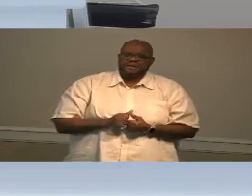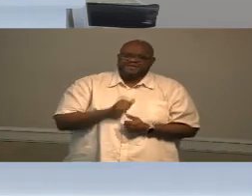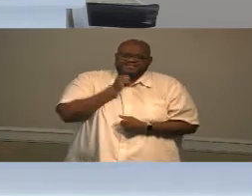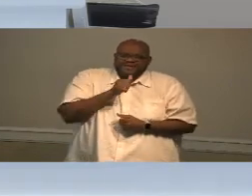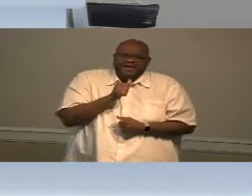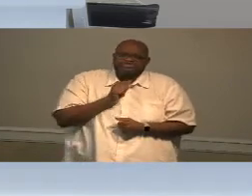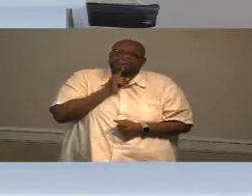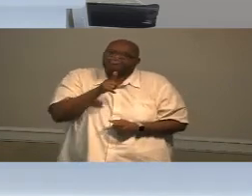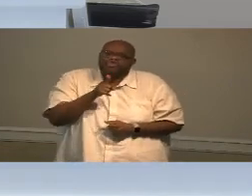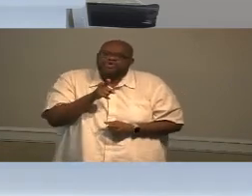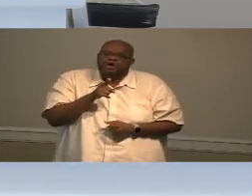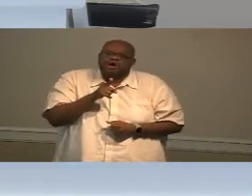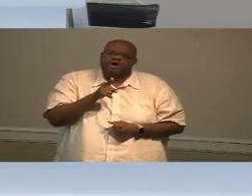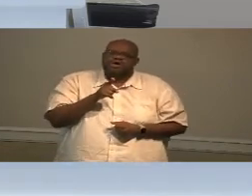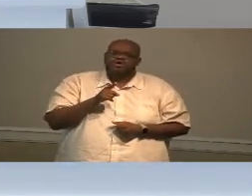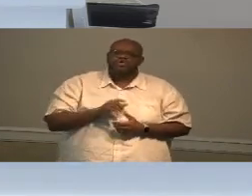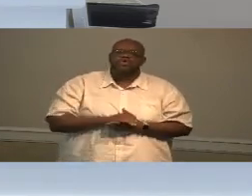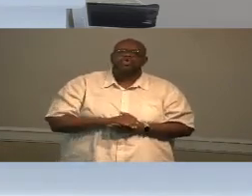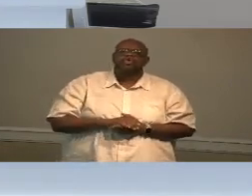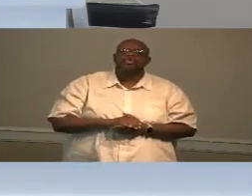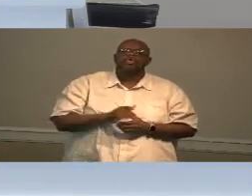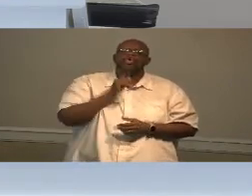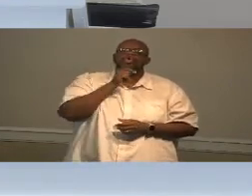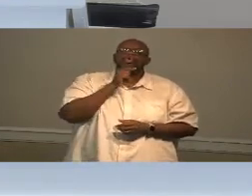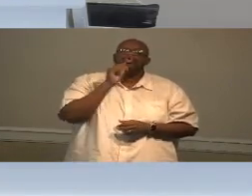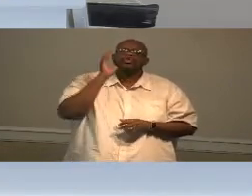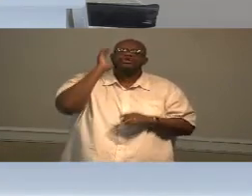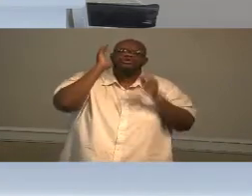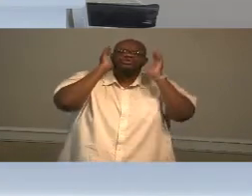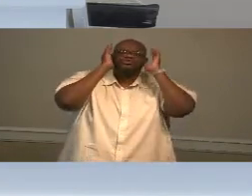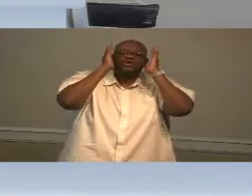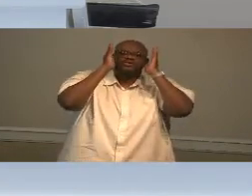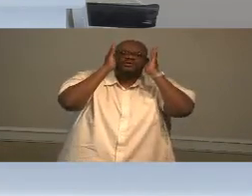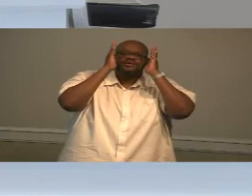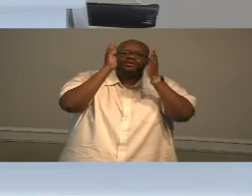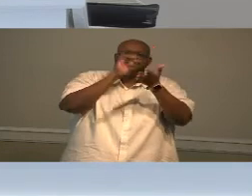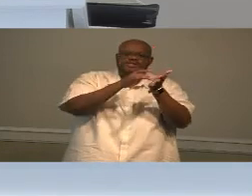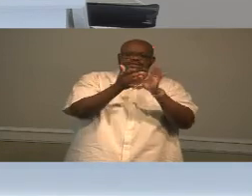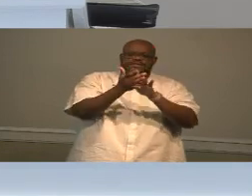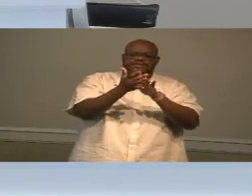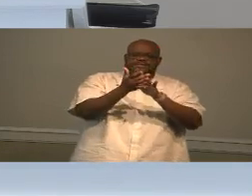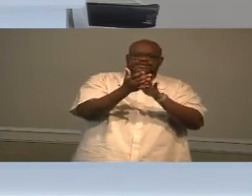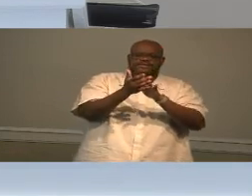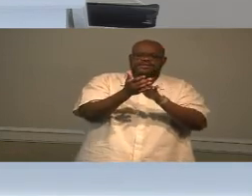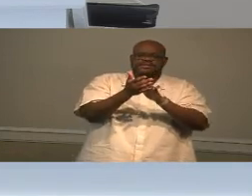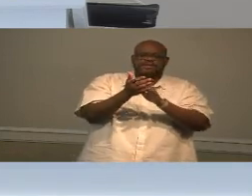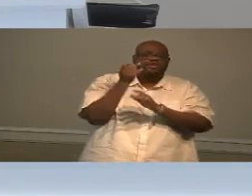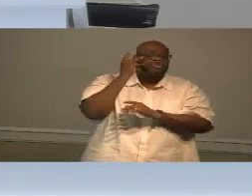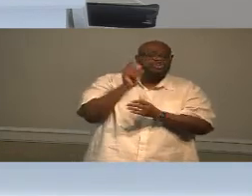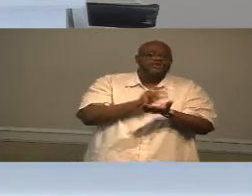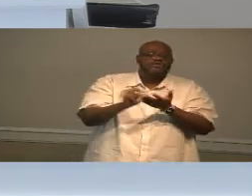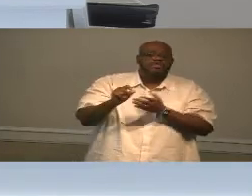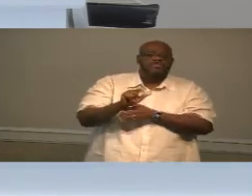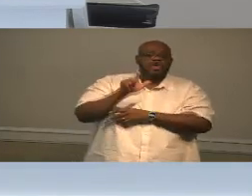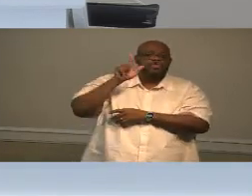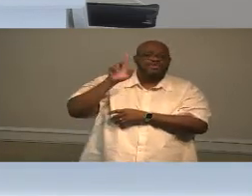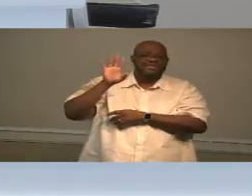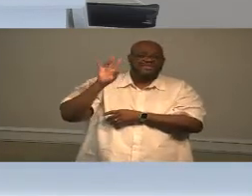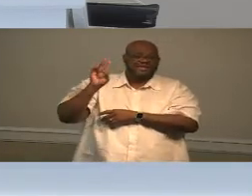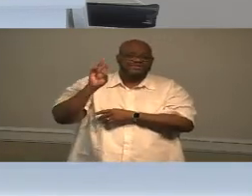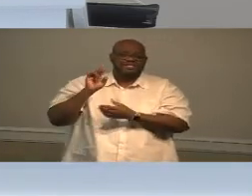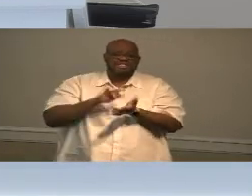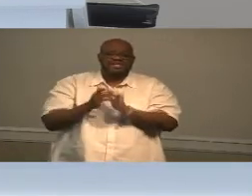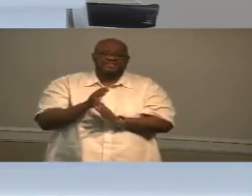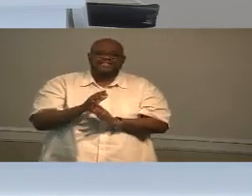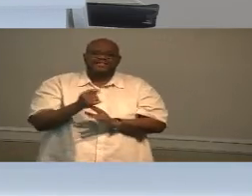always look for Jesus. It's in this text. Verse 27, but straightway Jesus spake unto